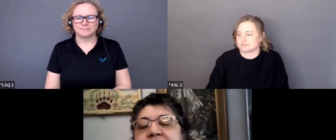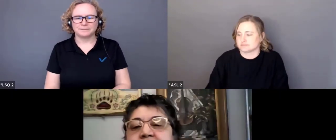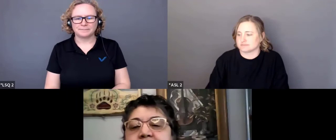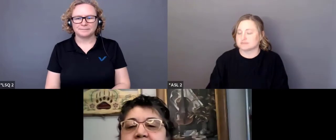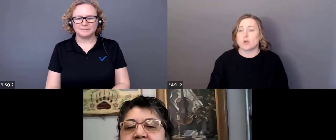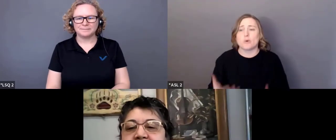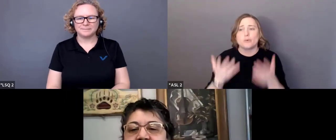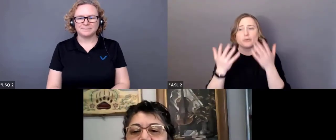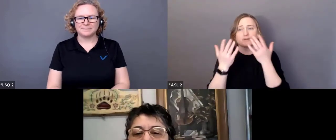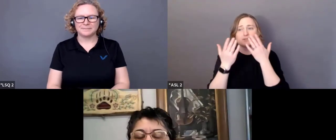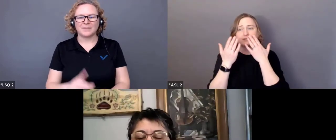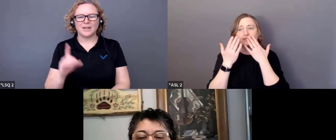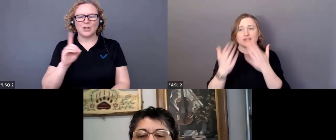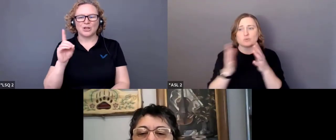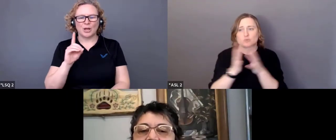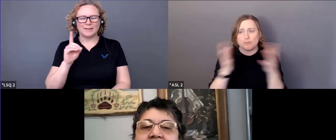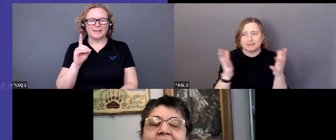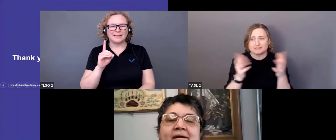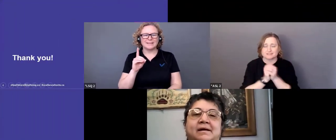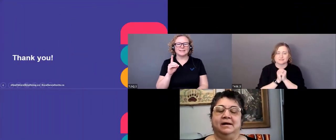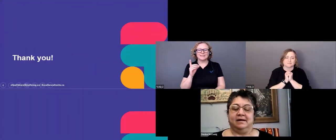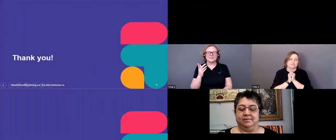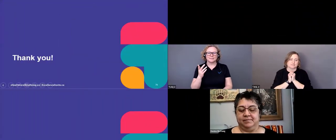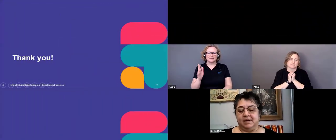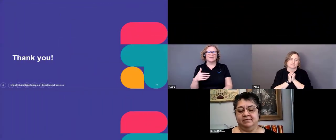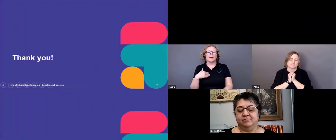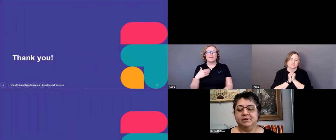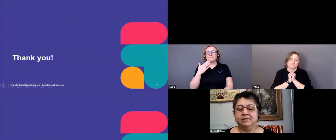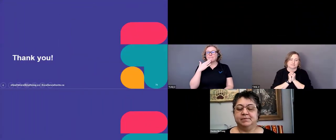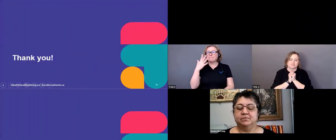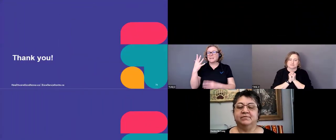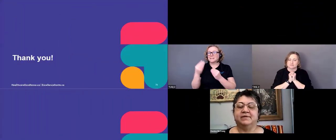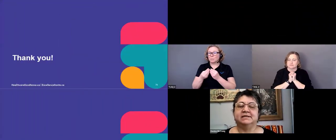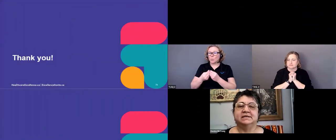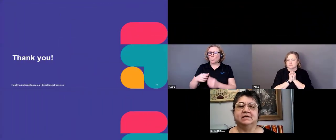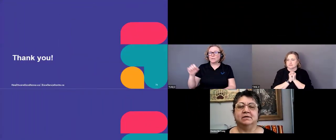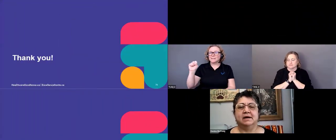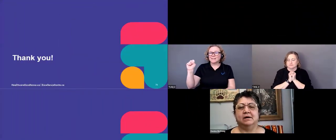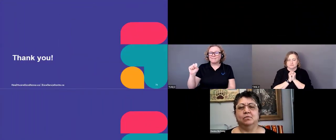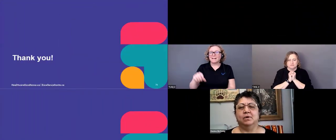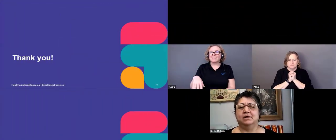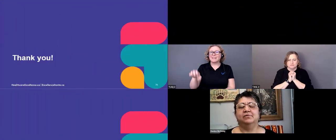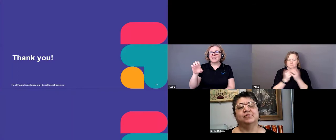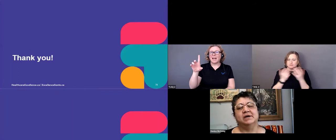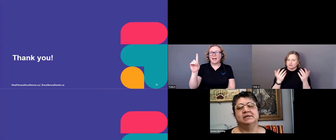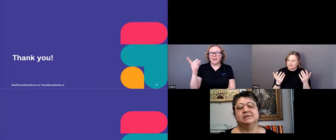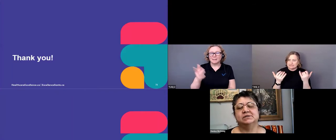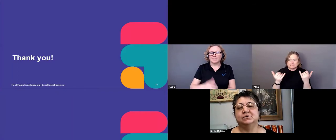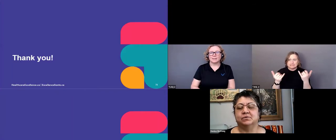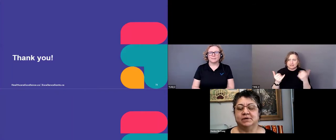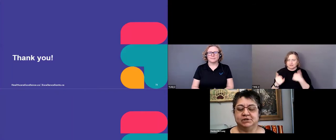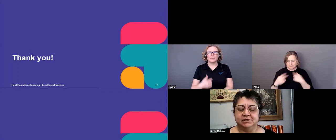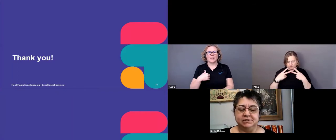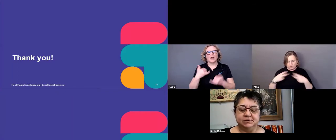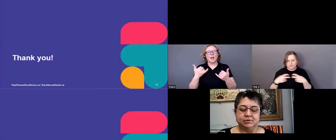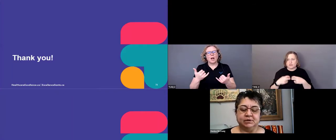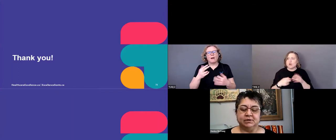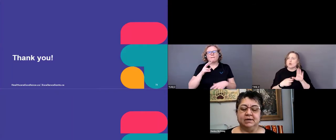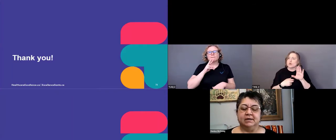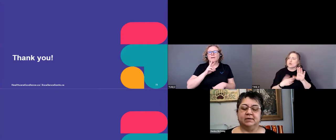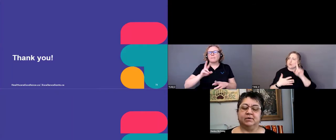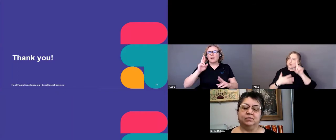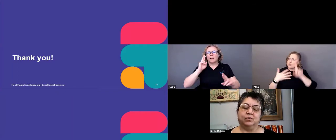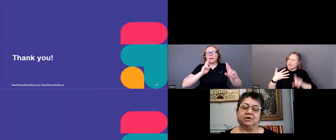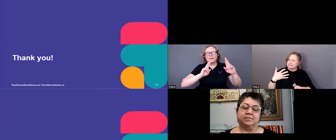Thank you so much, Stephanie and Ed. I've really been reflecting on how well phrased your questions